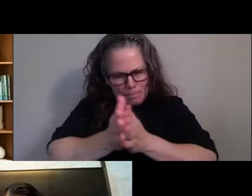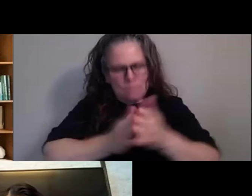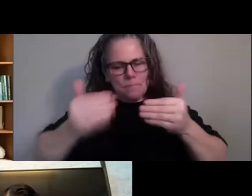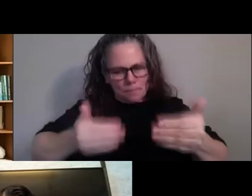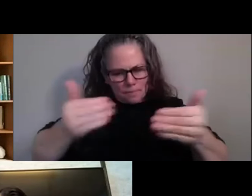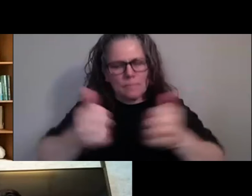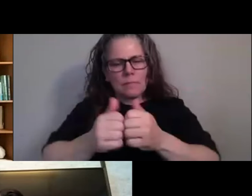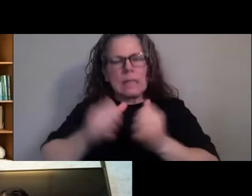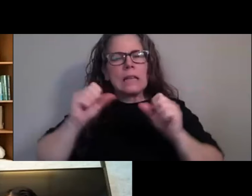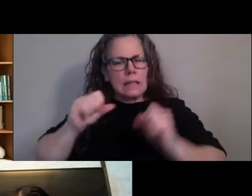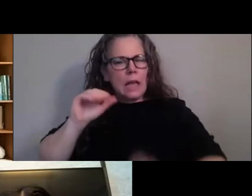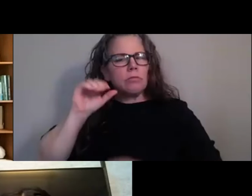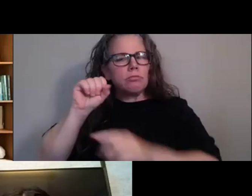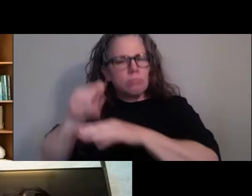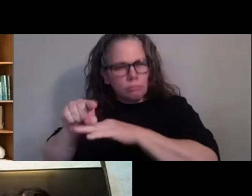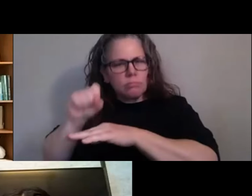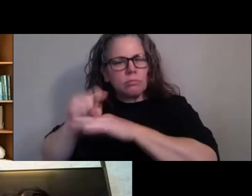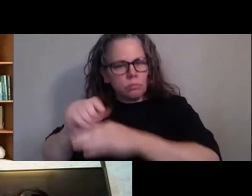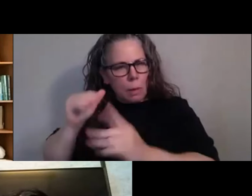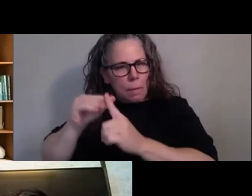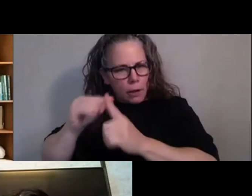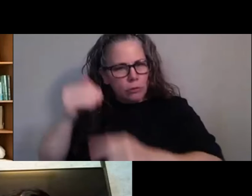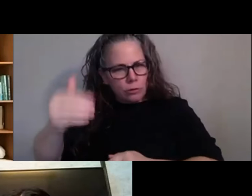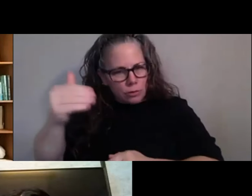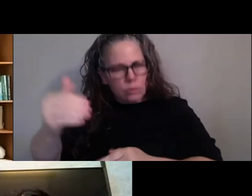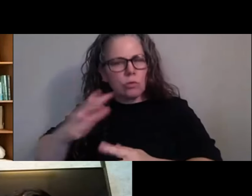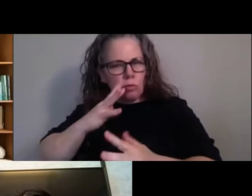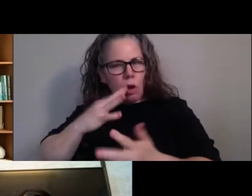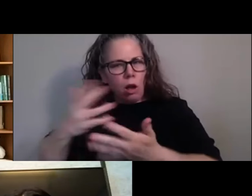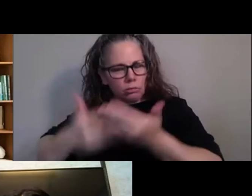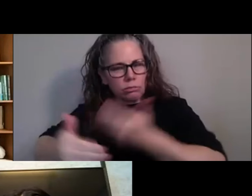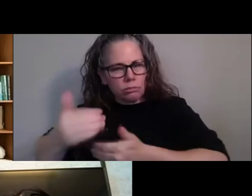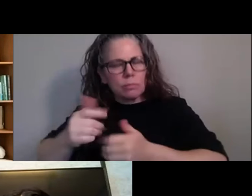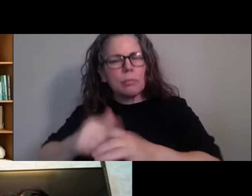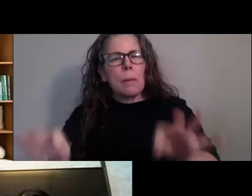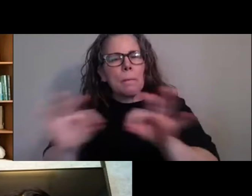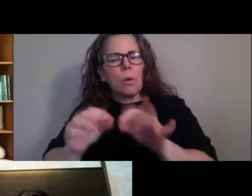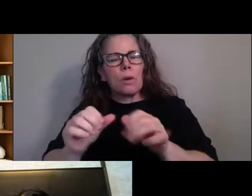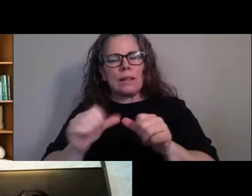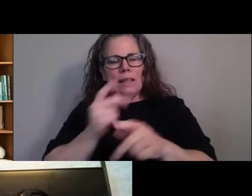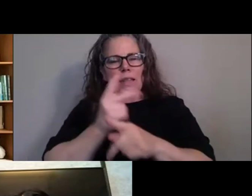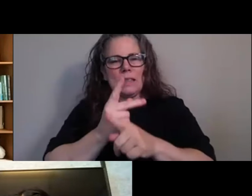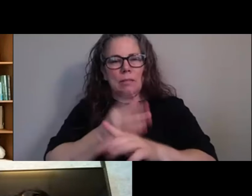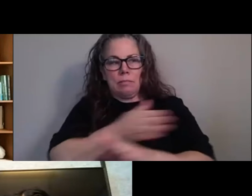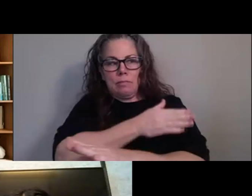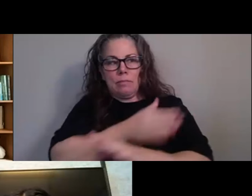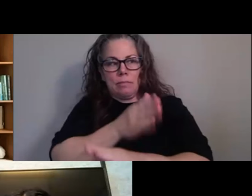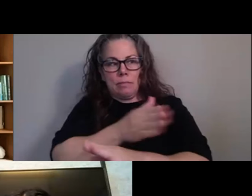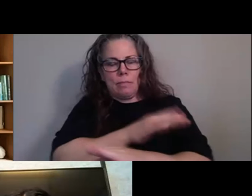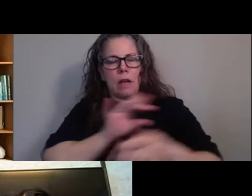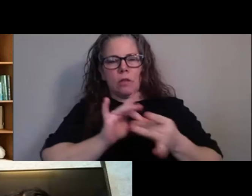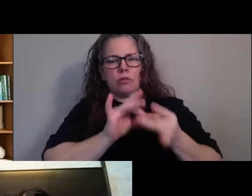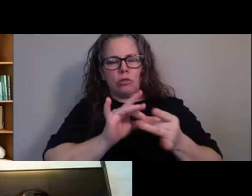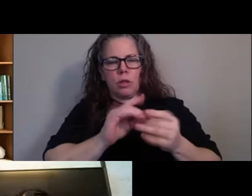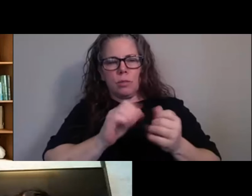send reminders and have those conversations while also relying on the relationships you've built and relying on